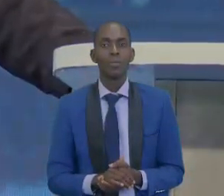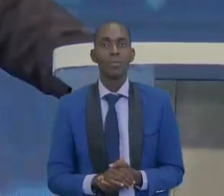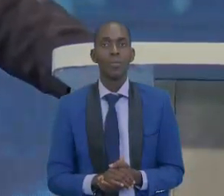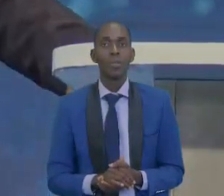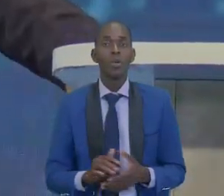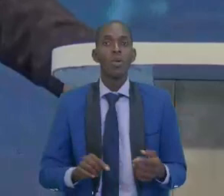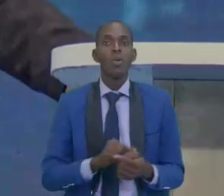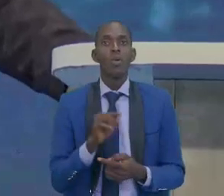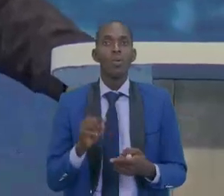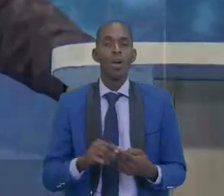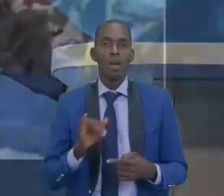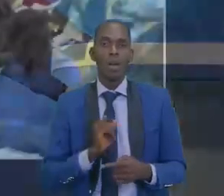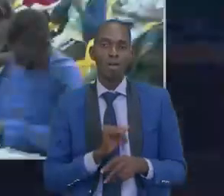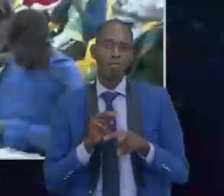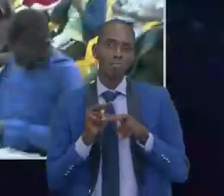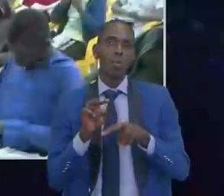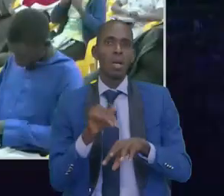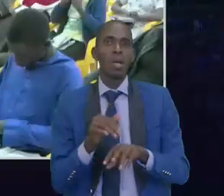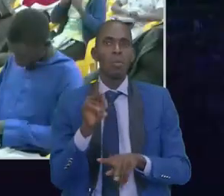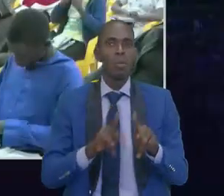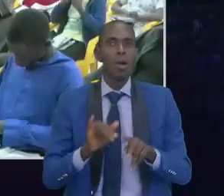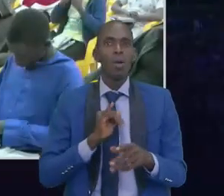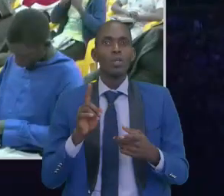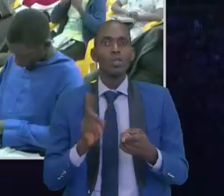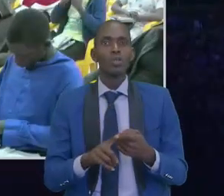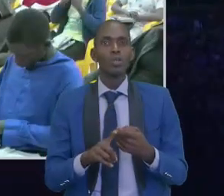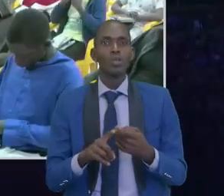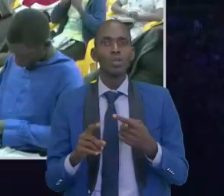When I look at people, I want to take advantage of them.